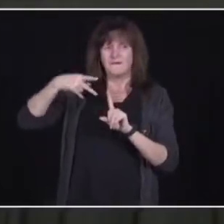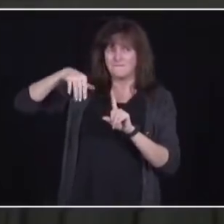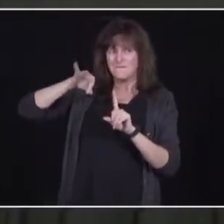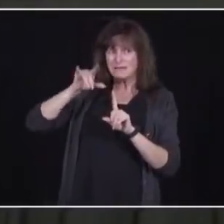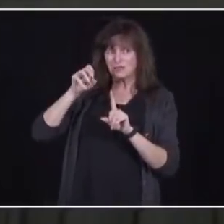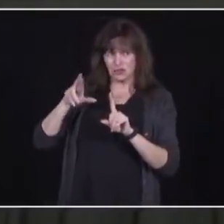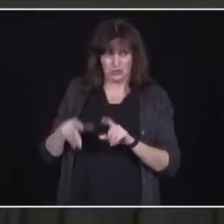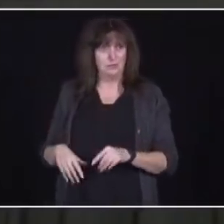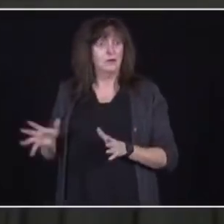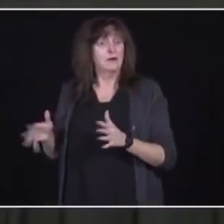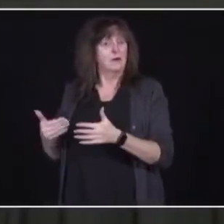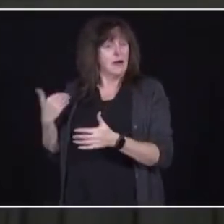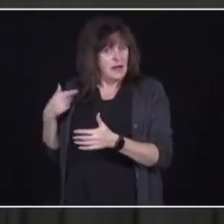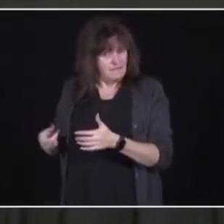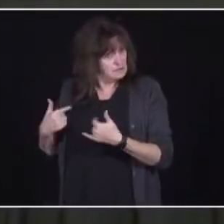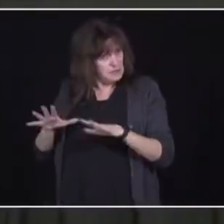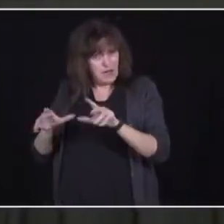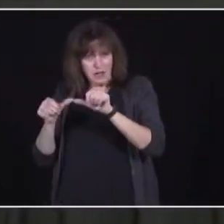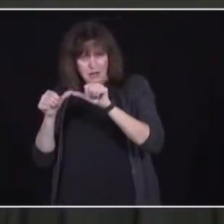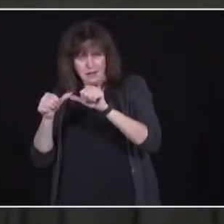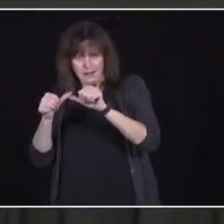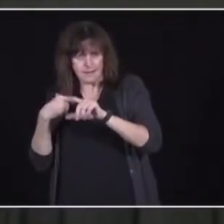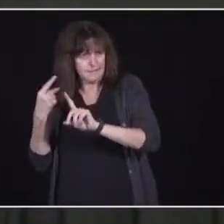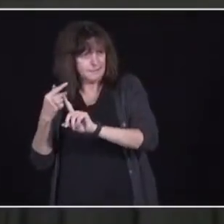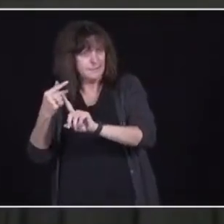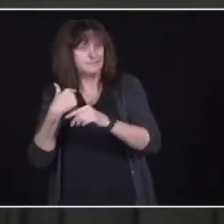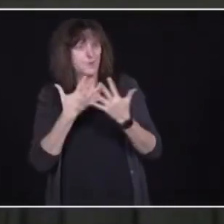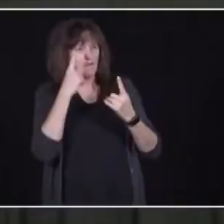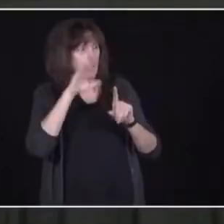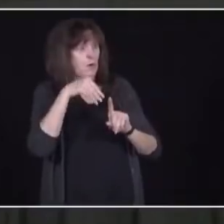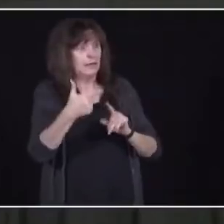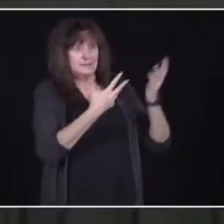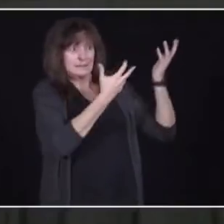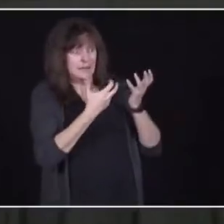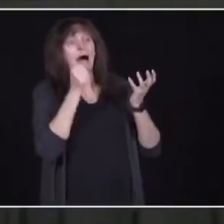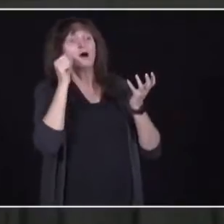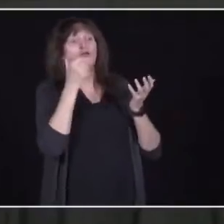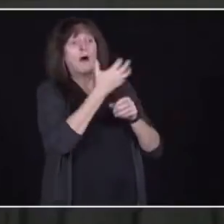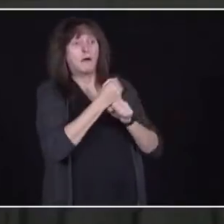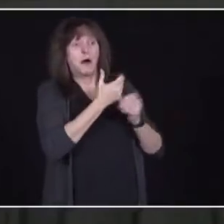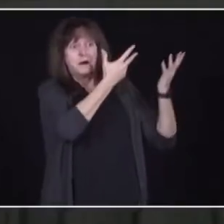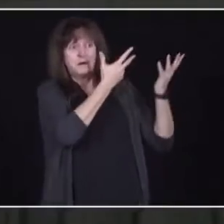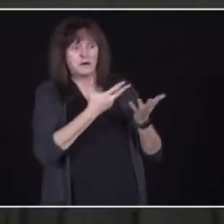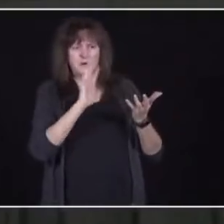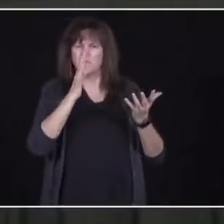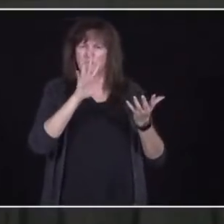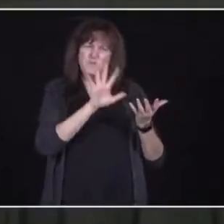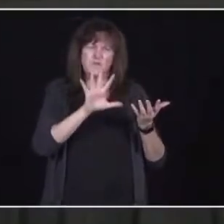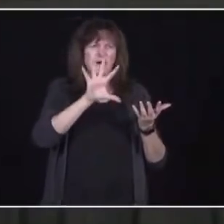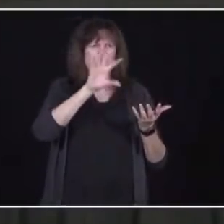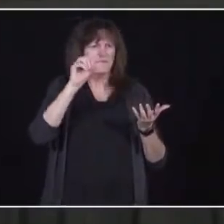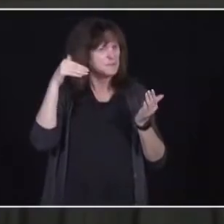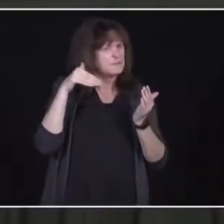we awaited the next shipment. That shipment arrived yesterday, just less than 50,000 doses of Pfizer, and yesterday afternoon